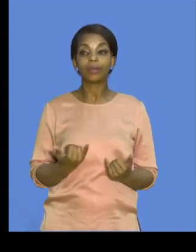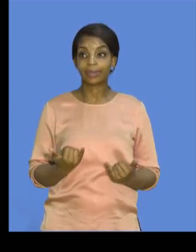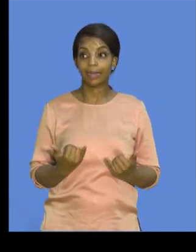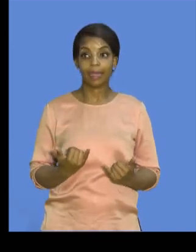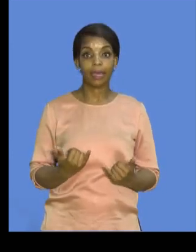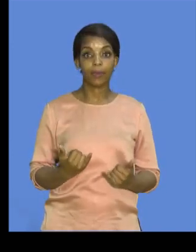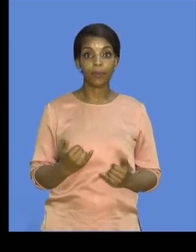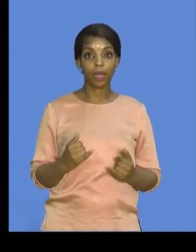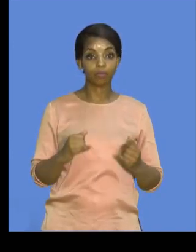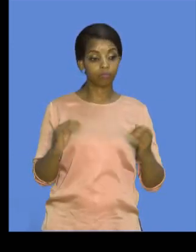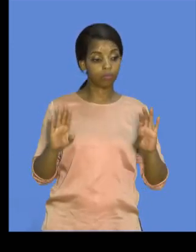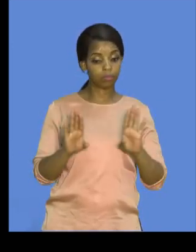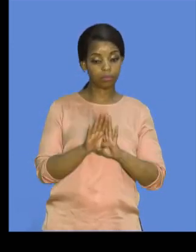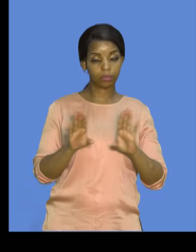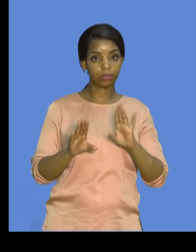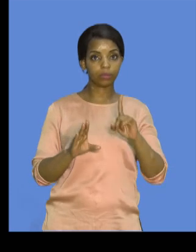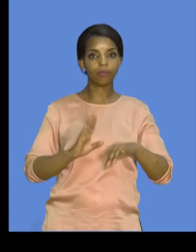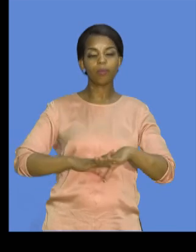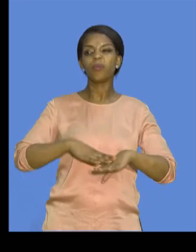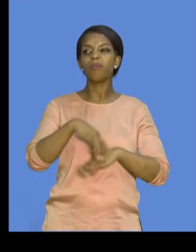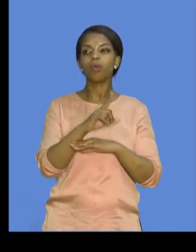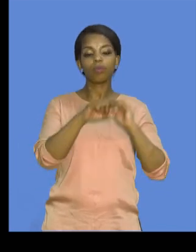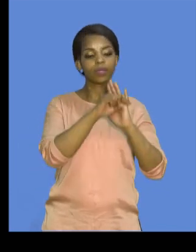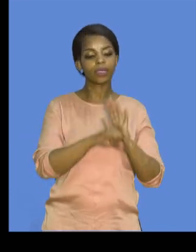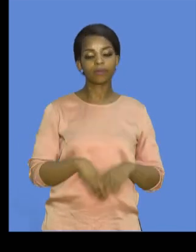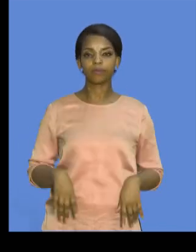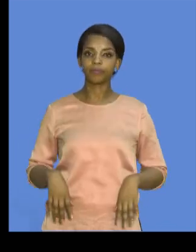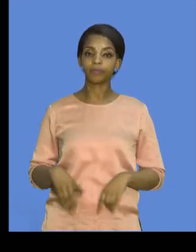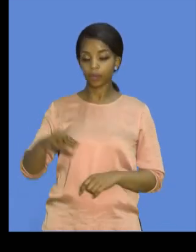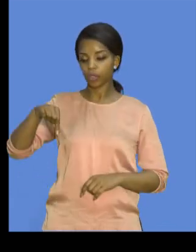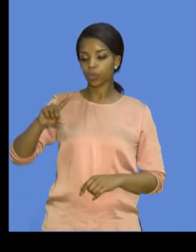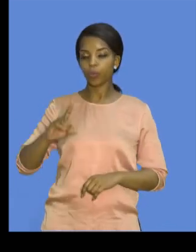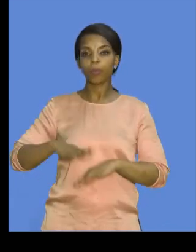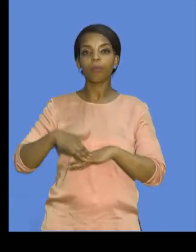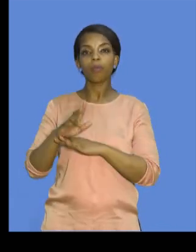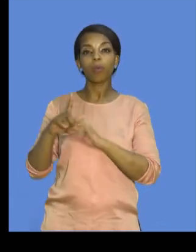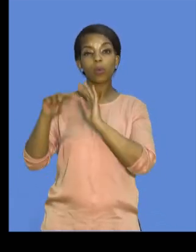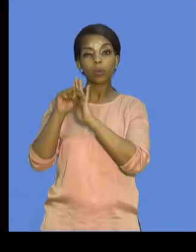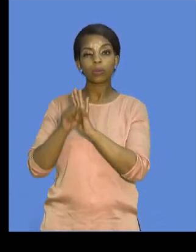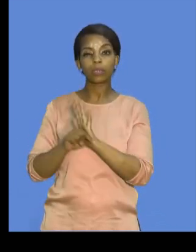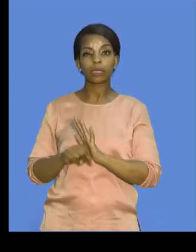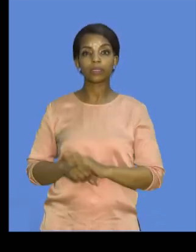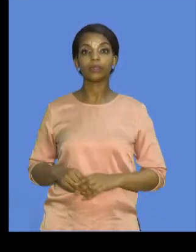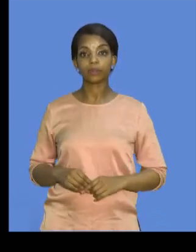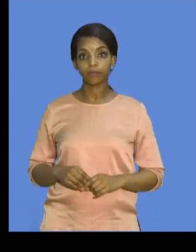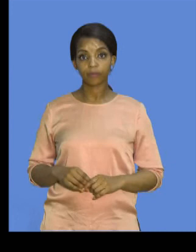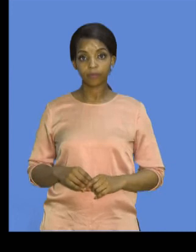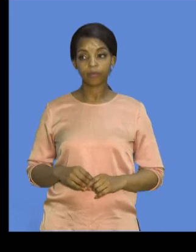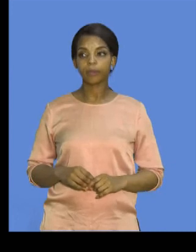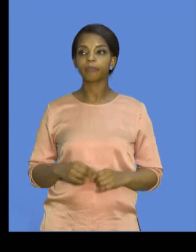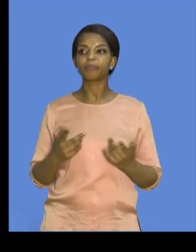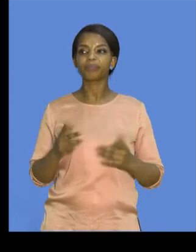by negative 3.9 coulombs. In other words, the change in its charge was by magnitude